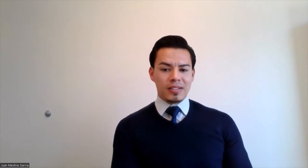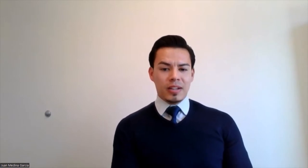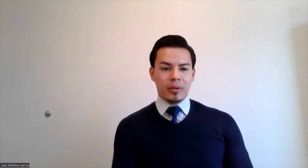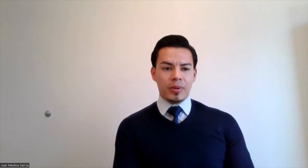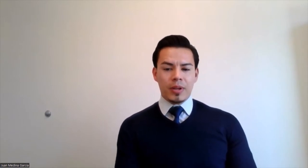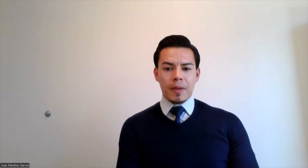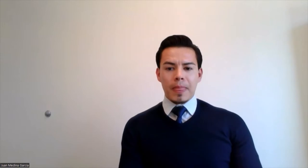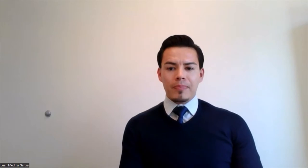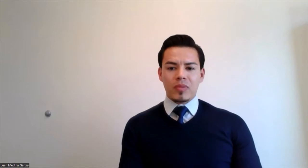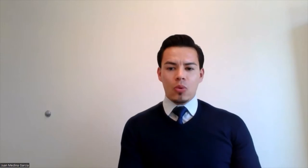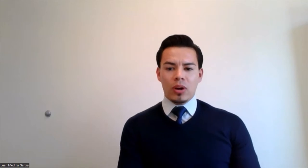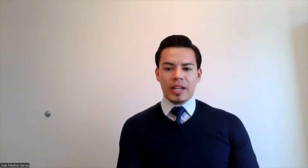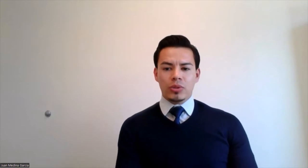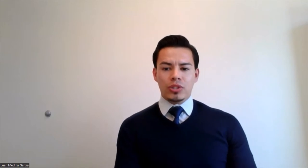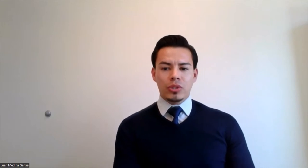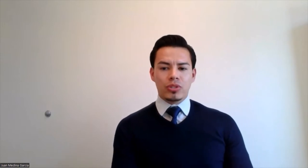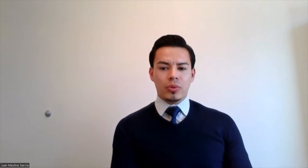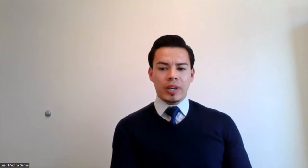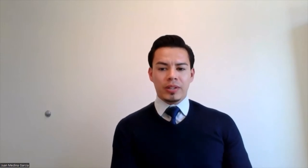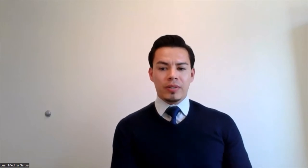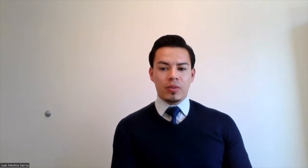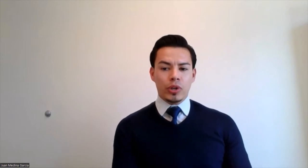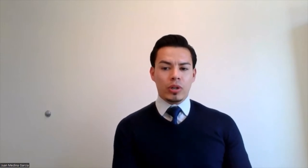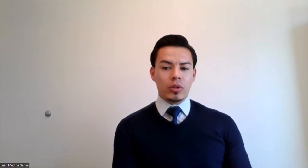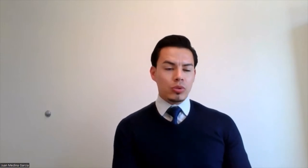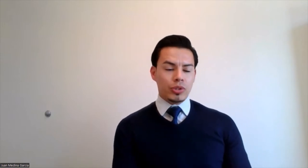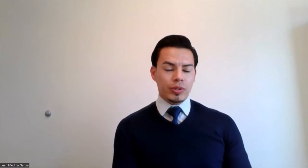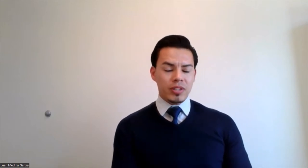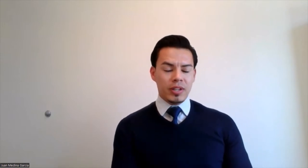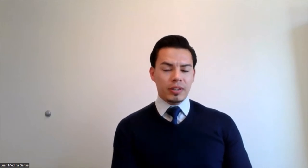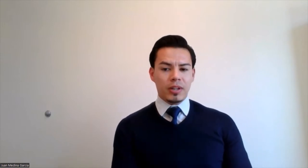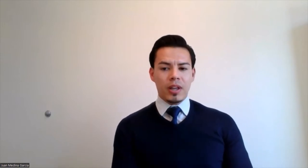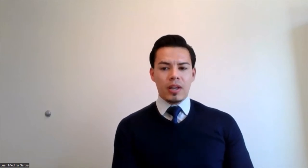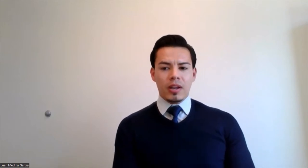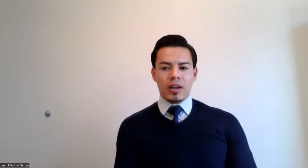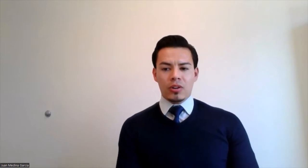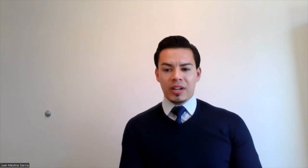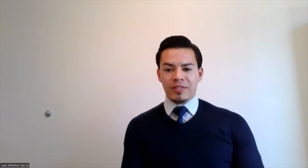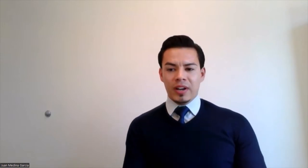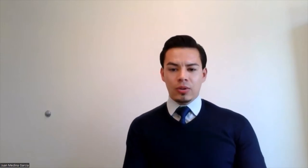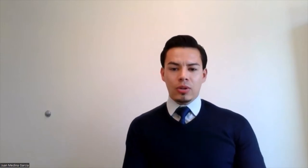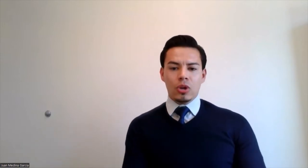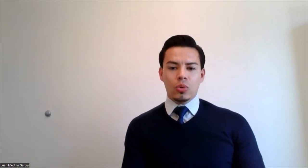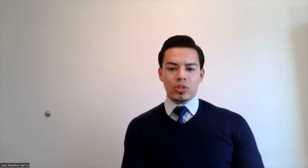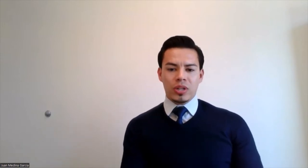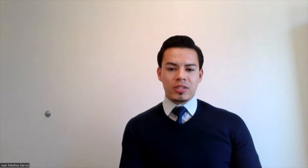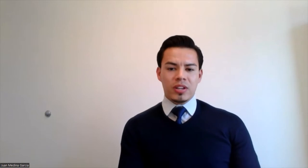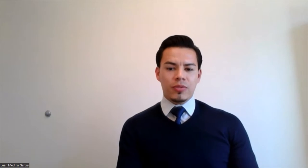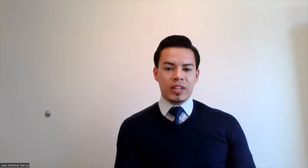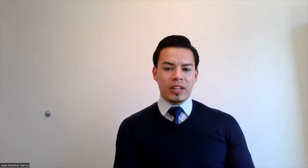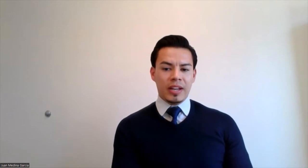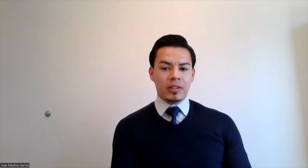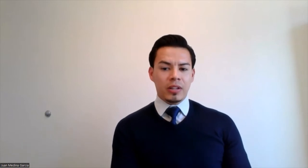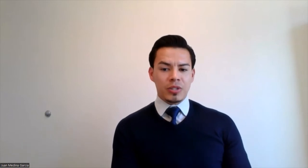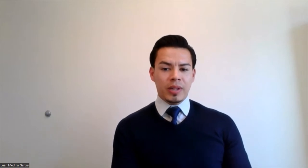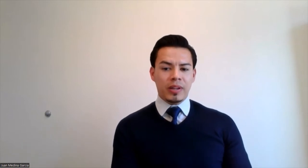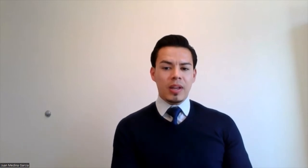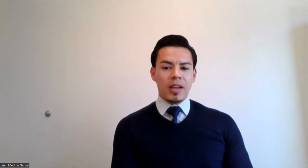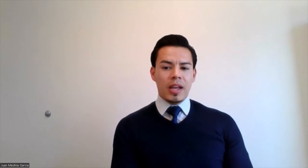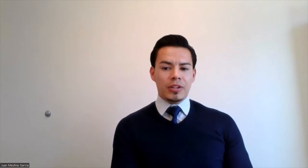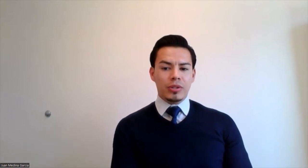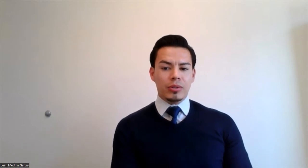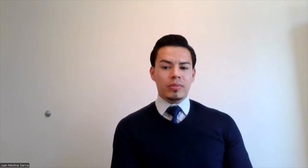At this time, I would like to introduce the Rector of the Warrior Cross Cultural Center, Carolina Alfaro, who will start us off with a land